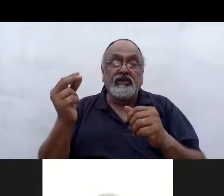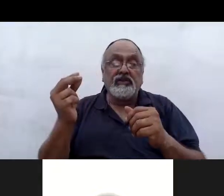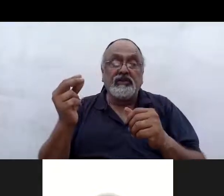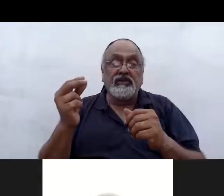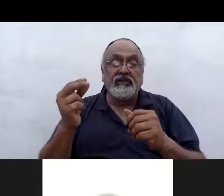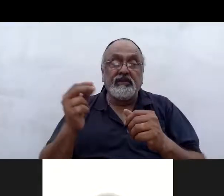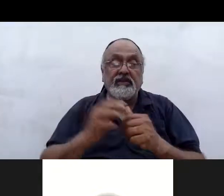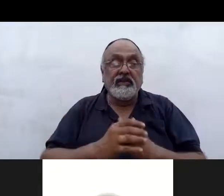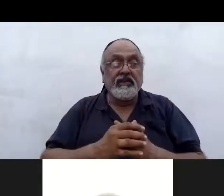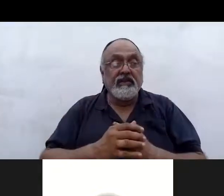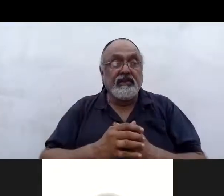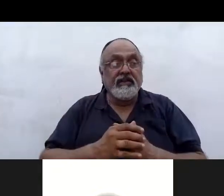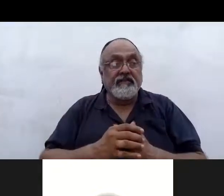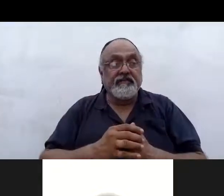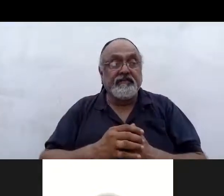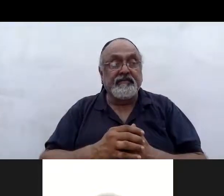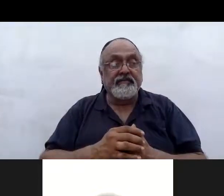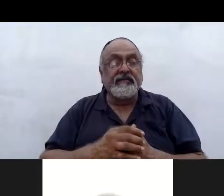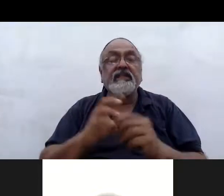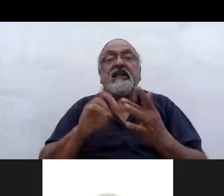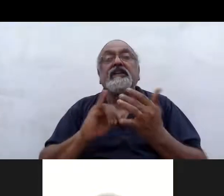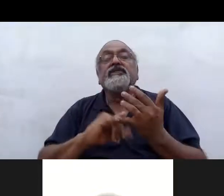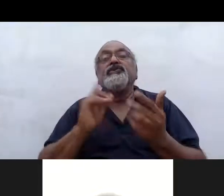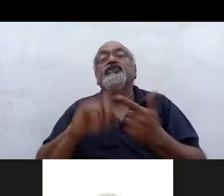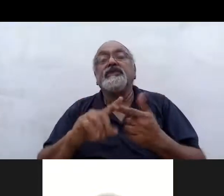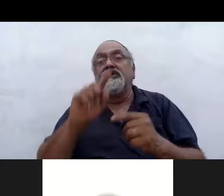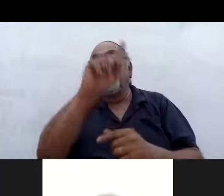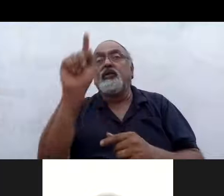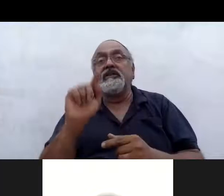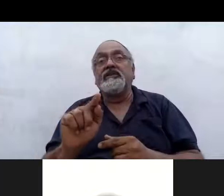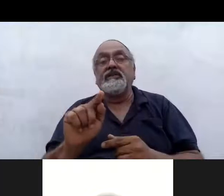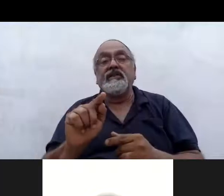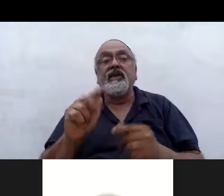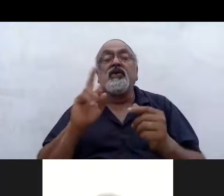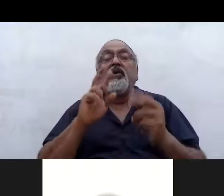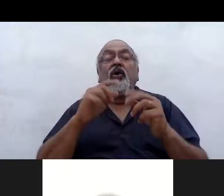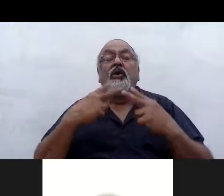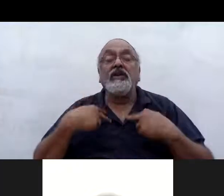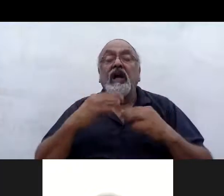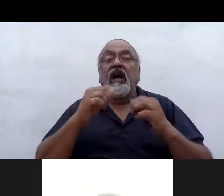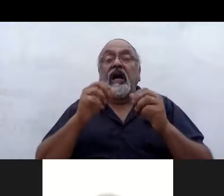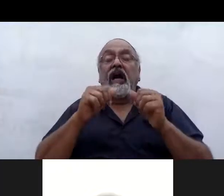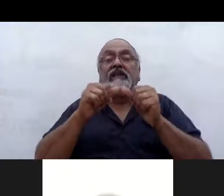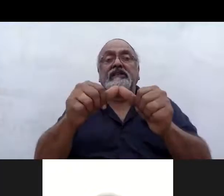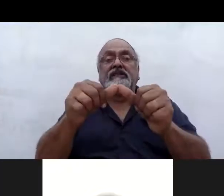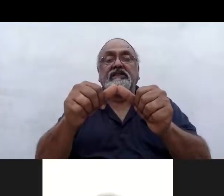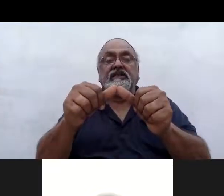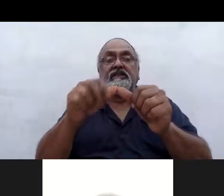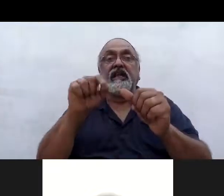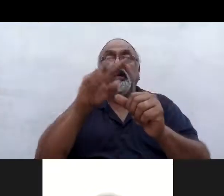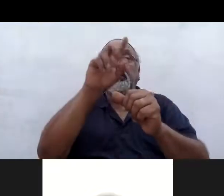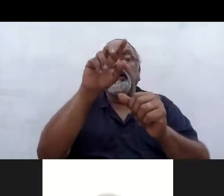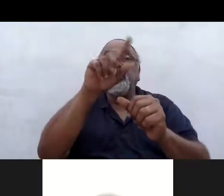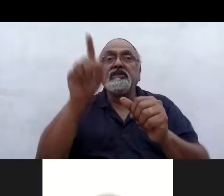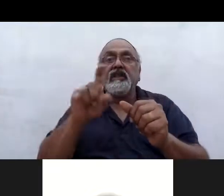Basically, issue is just a question that the court is answering and making it very clear. They are making the